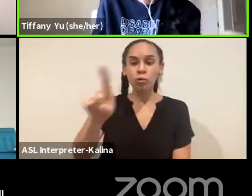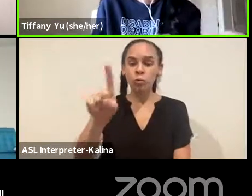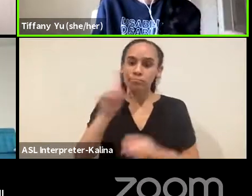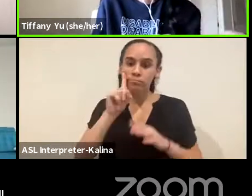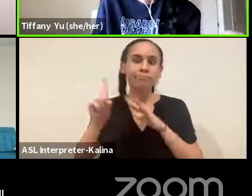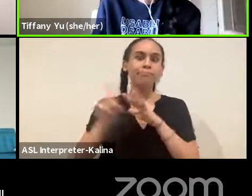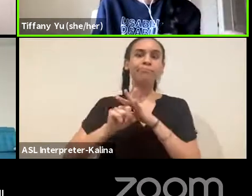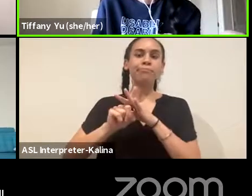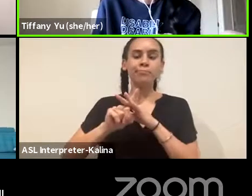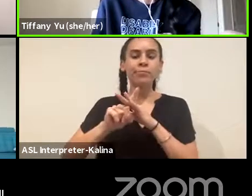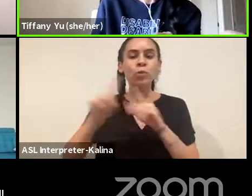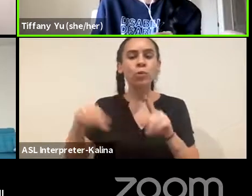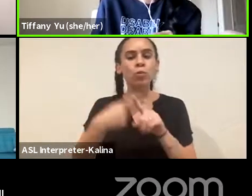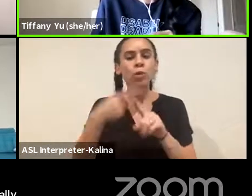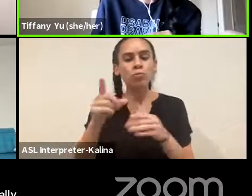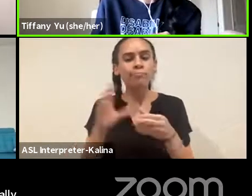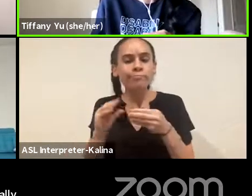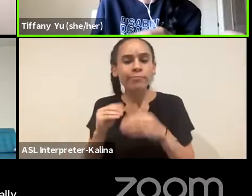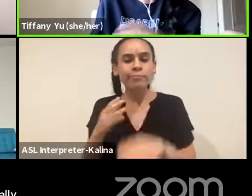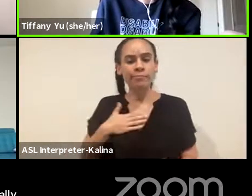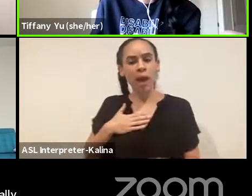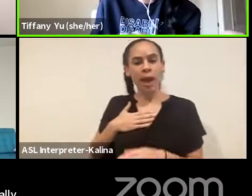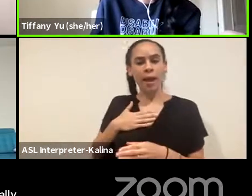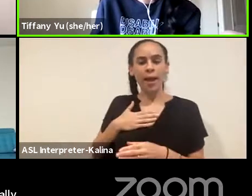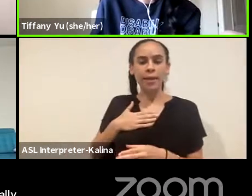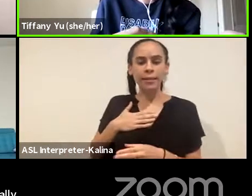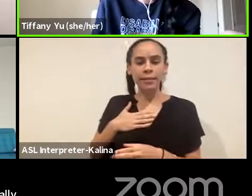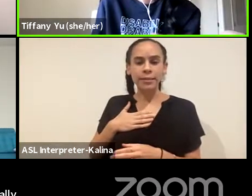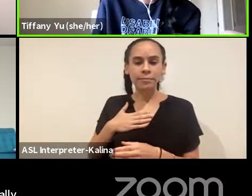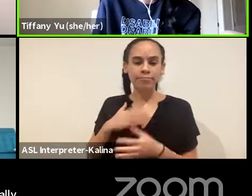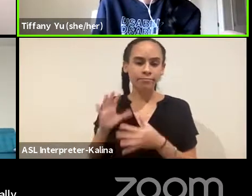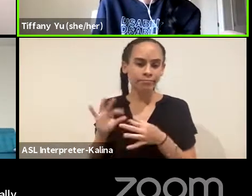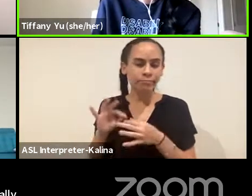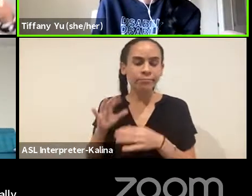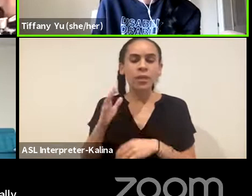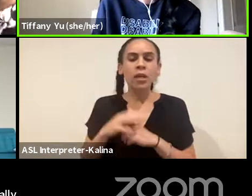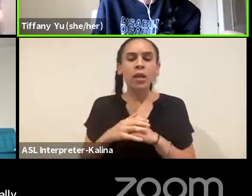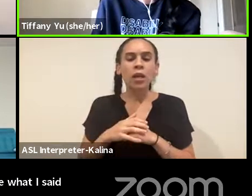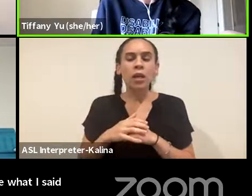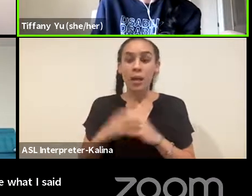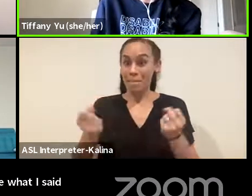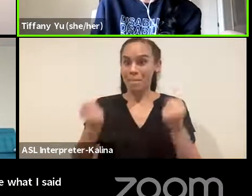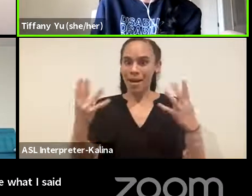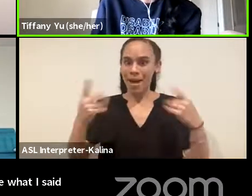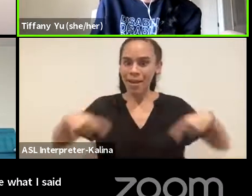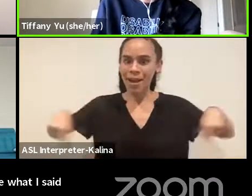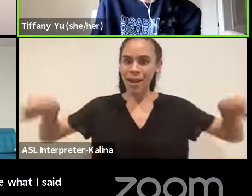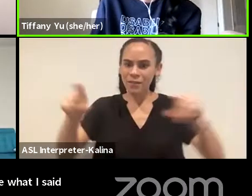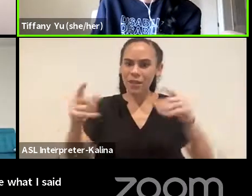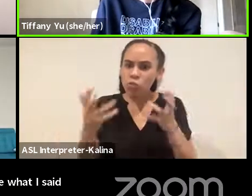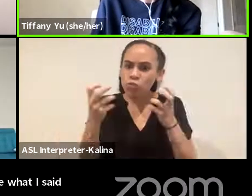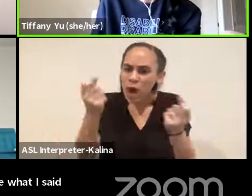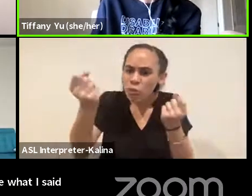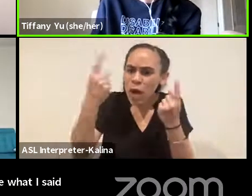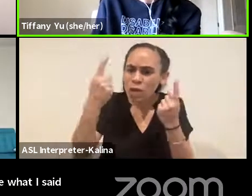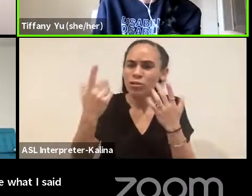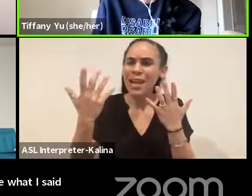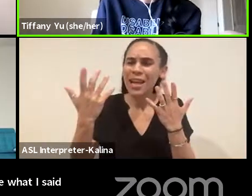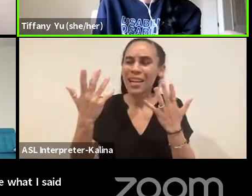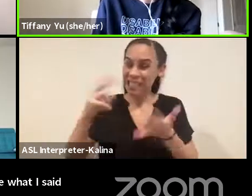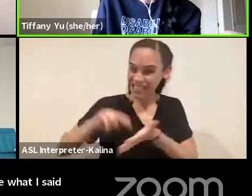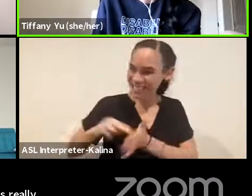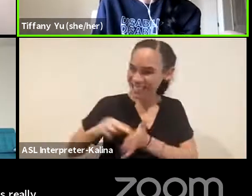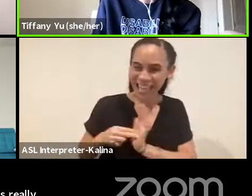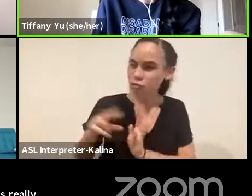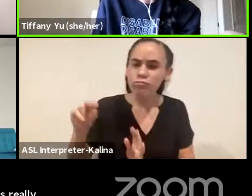reflected back to me what I said is that I think many of us are moving to understand that it's really not about the intention, it's about